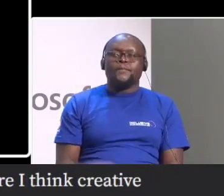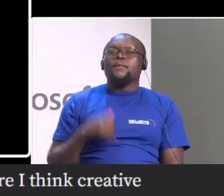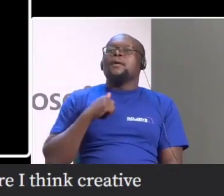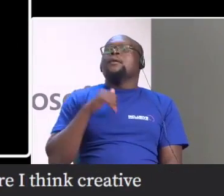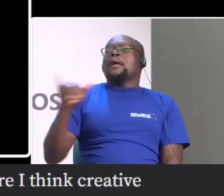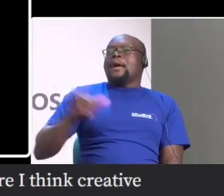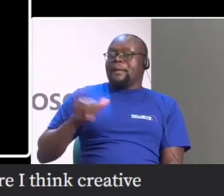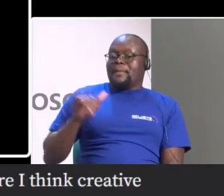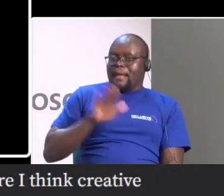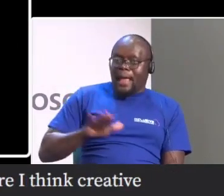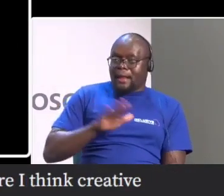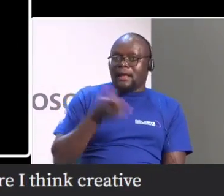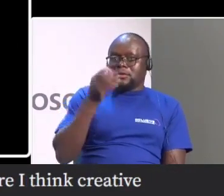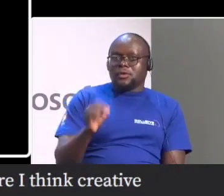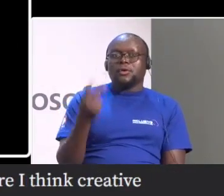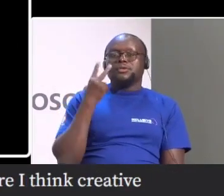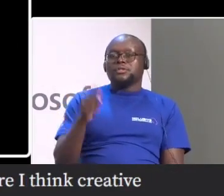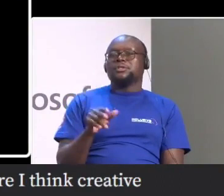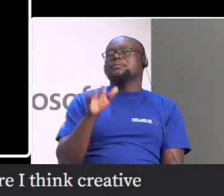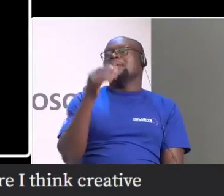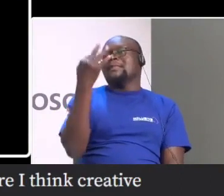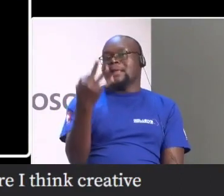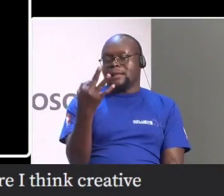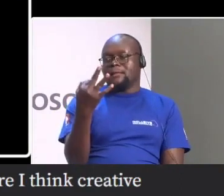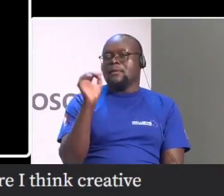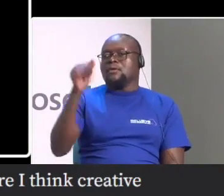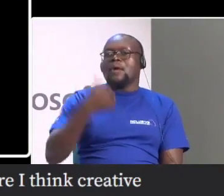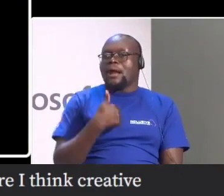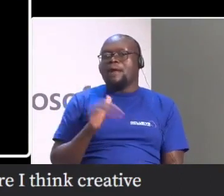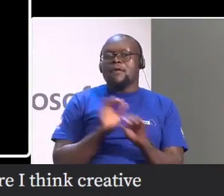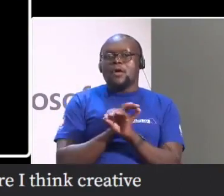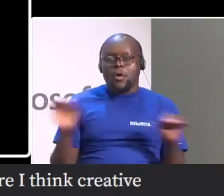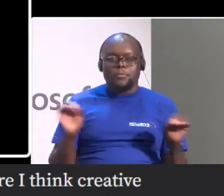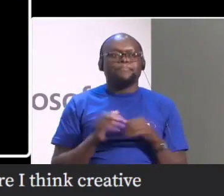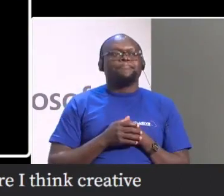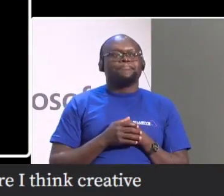is a spectrum. So on screen are 3 images. You could have no